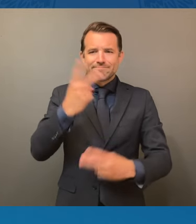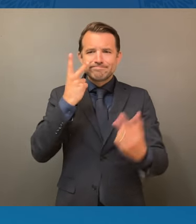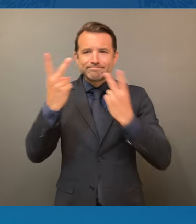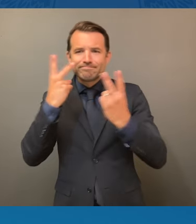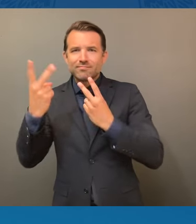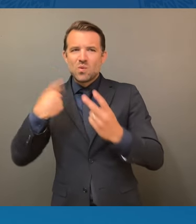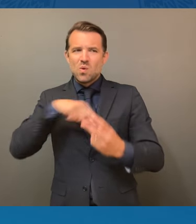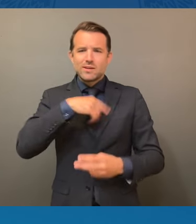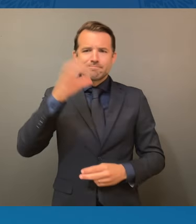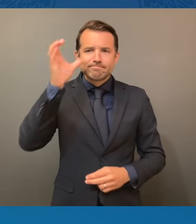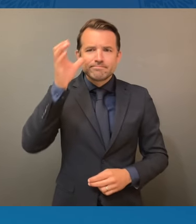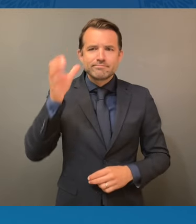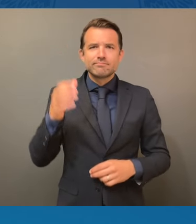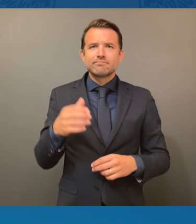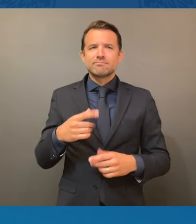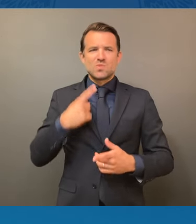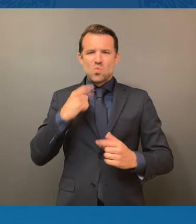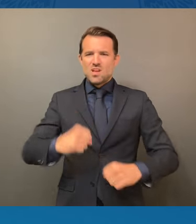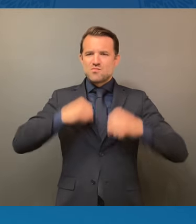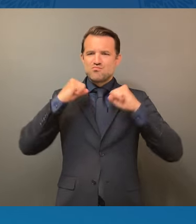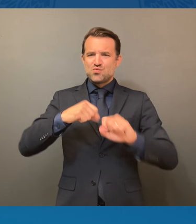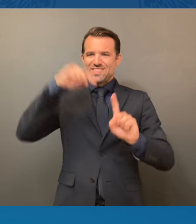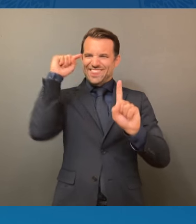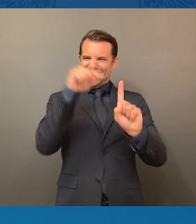This is power.